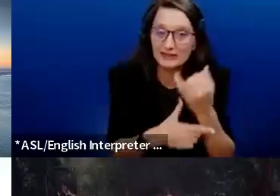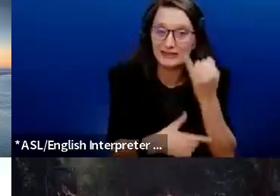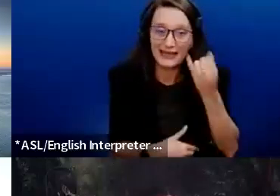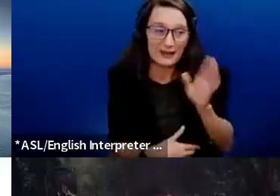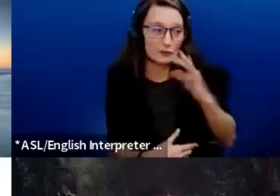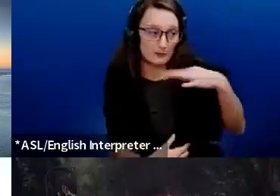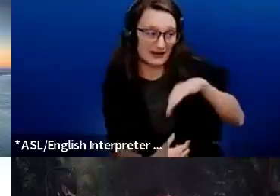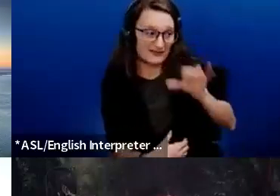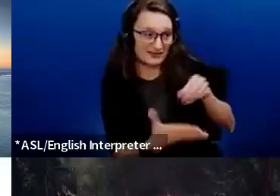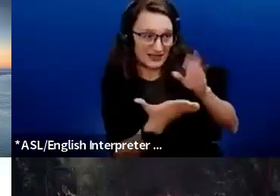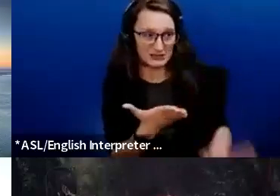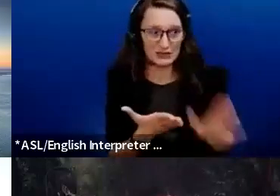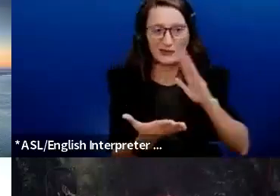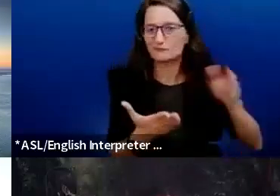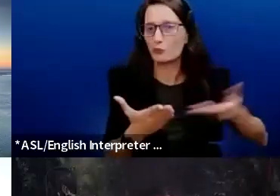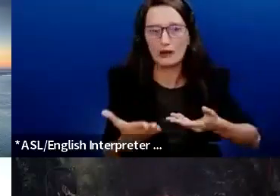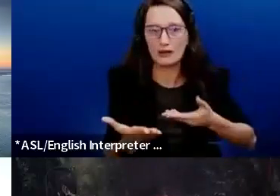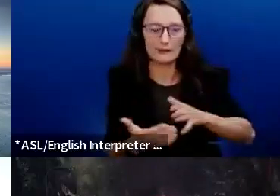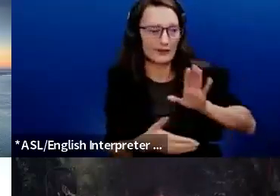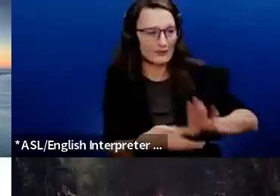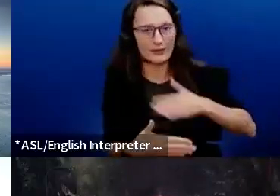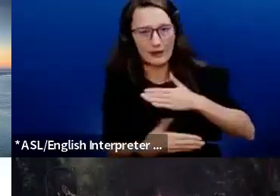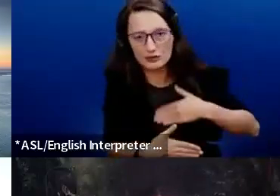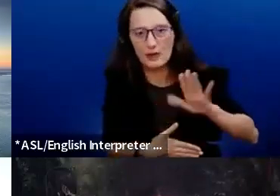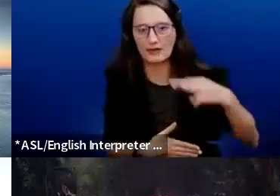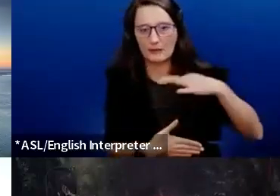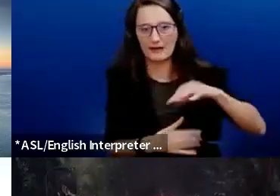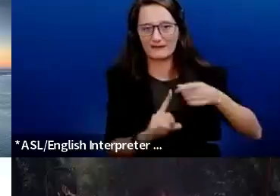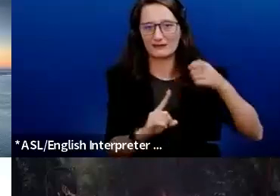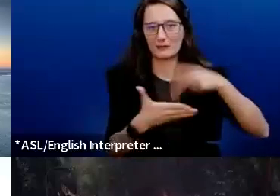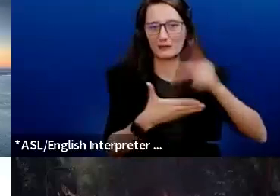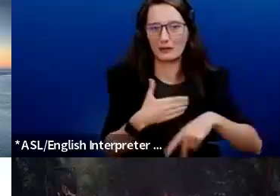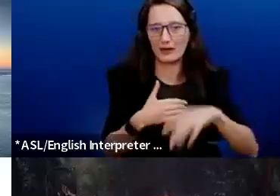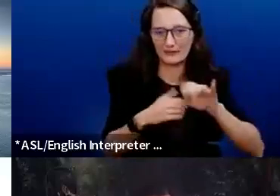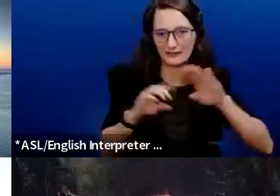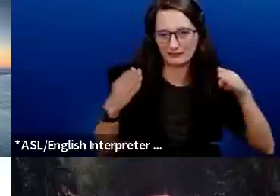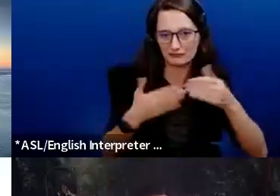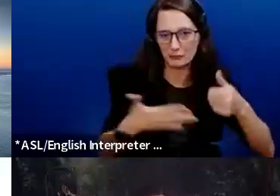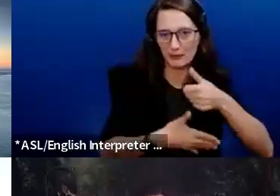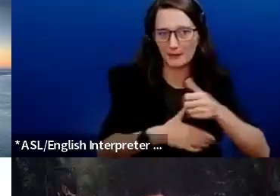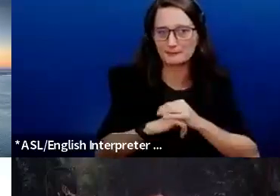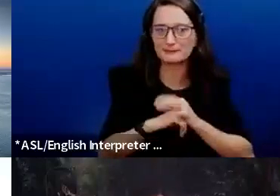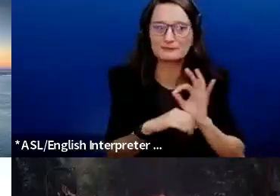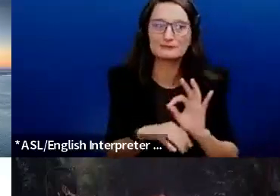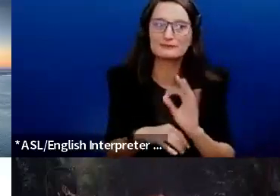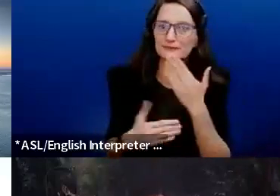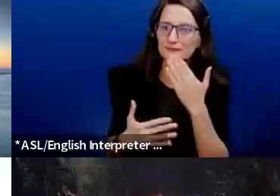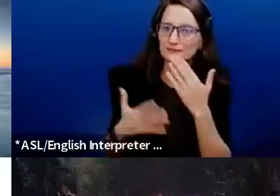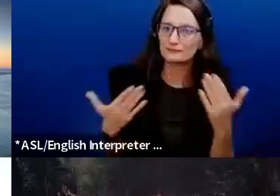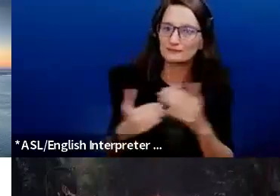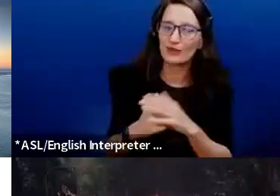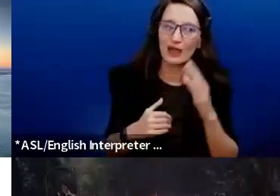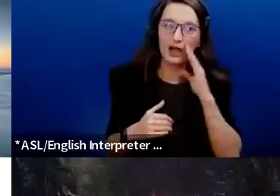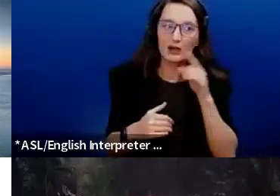that's what we're all about. Their enjoyment and their benefits from the program. Well, thank you so much. I really appreciate it. And I know that you gave